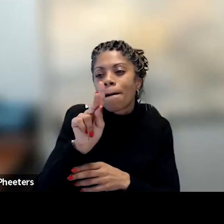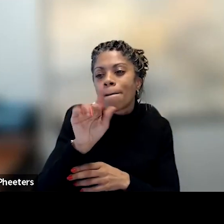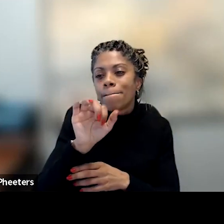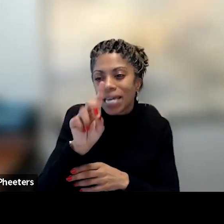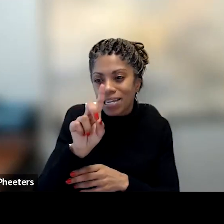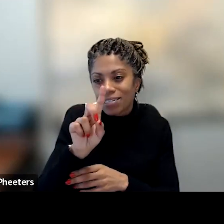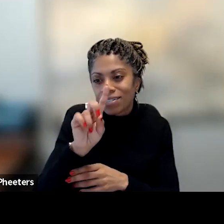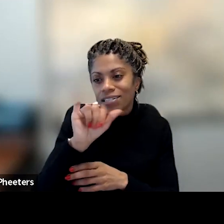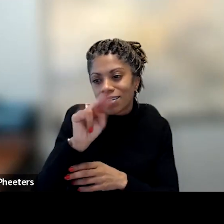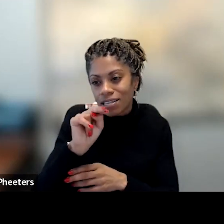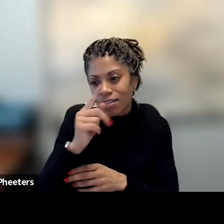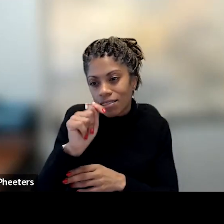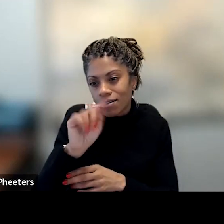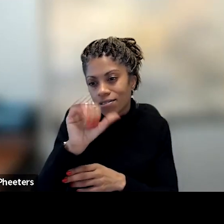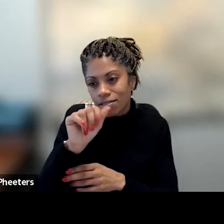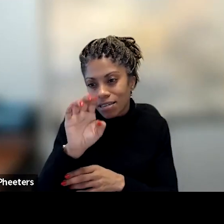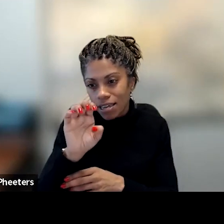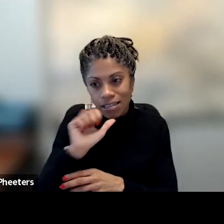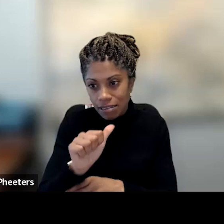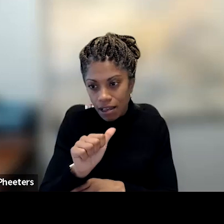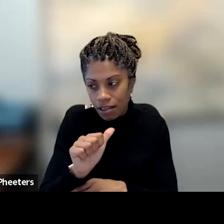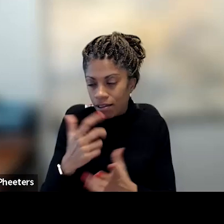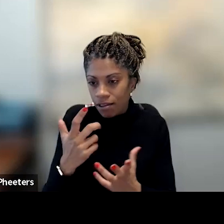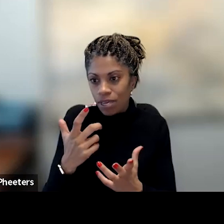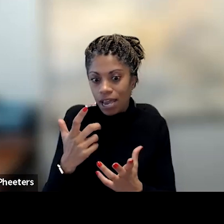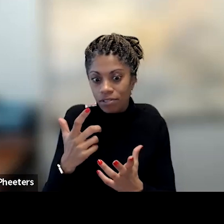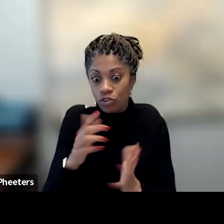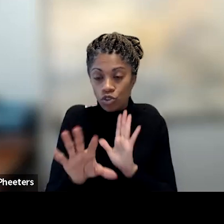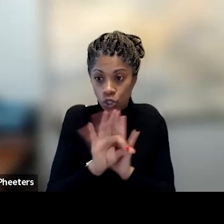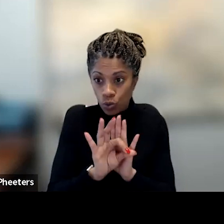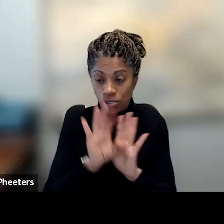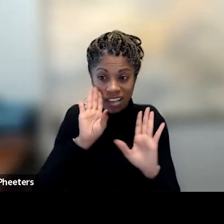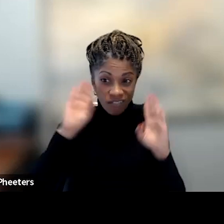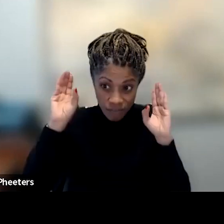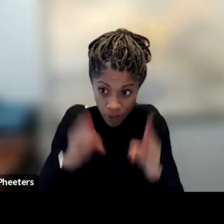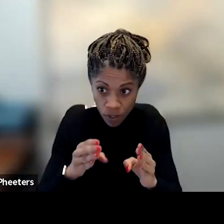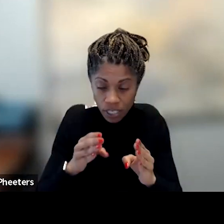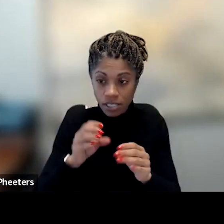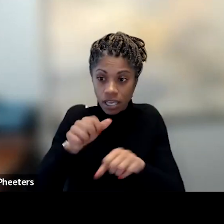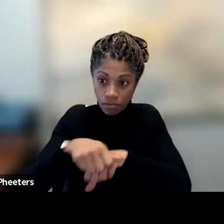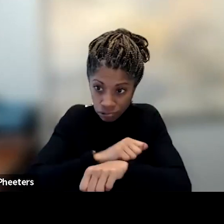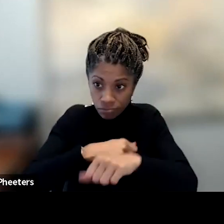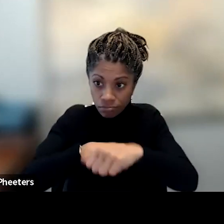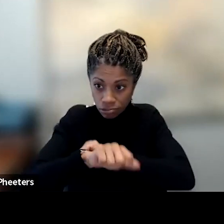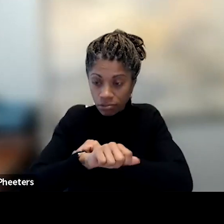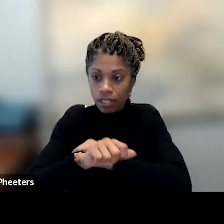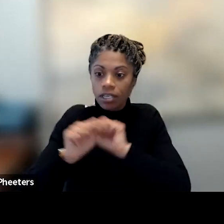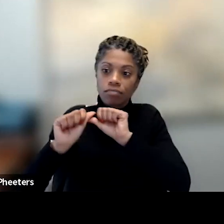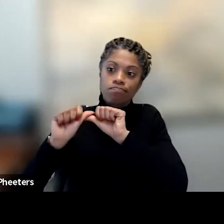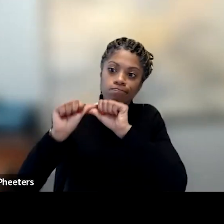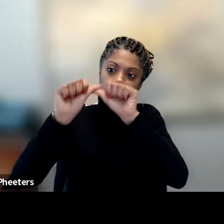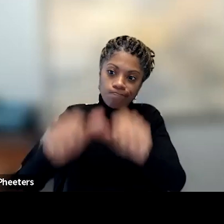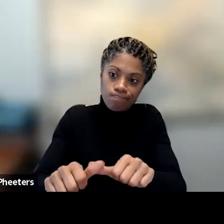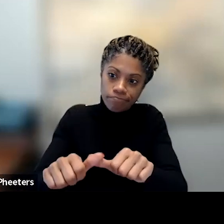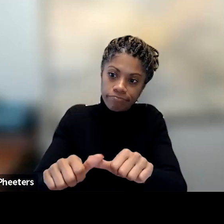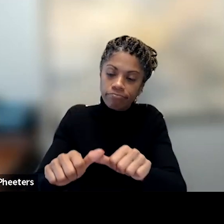And they have to look for opportunities to build their skills. And there's just consensus that needs to be ongoing. And then the